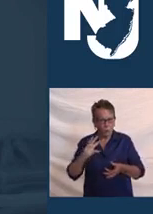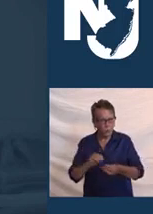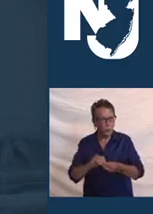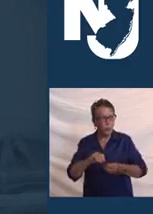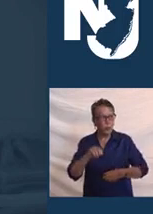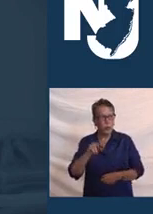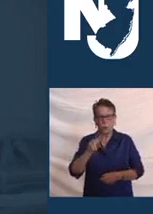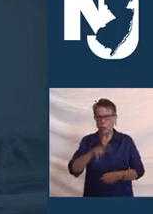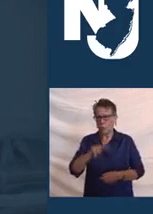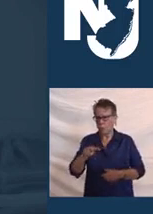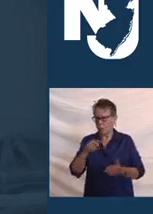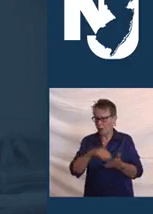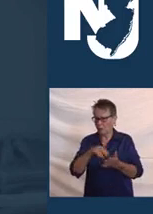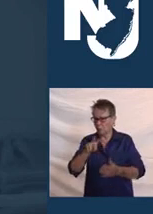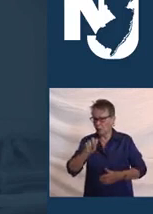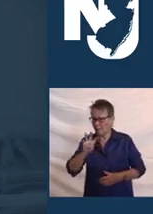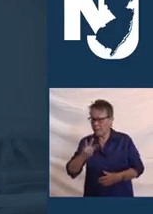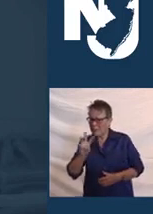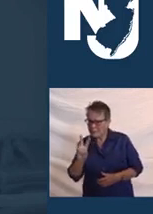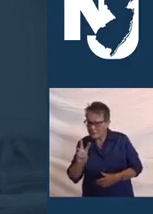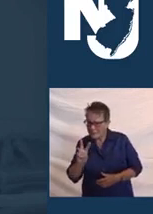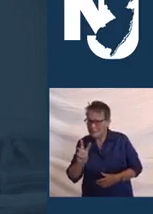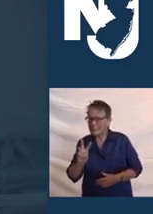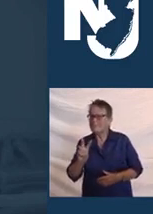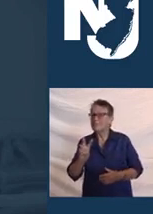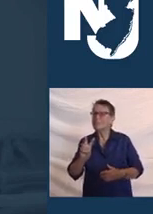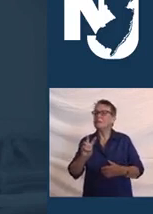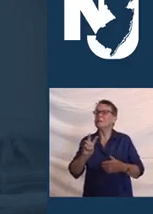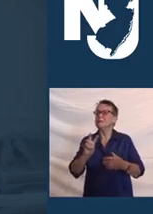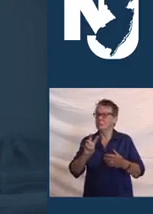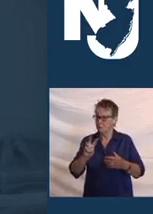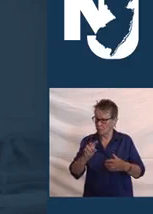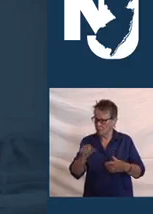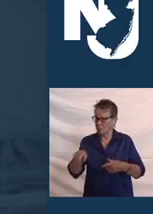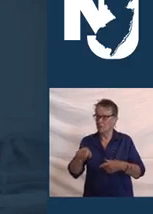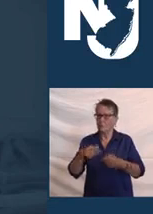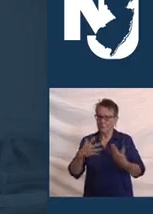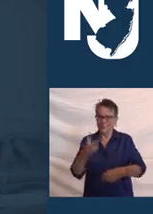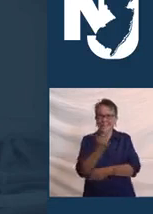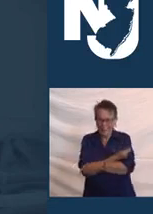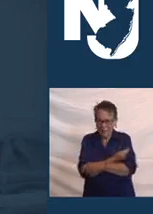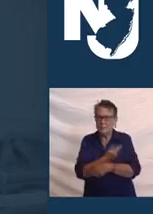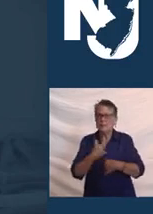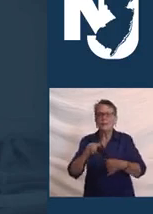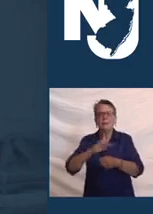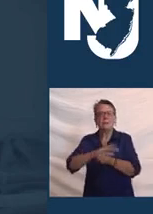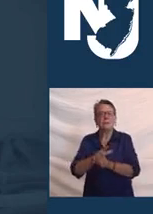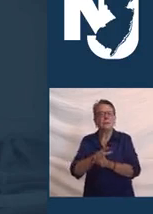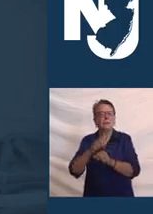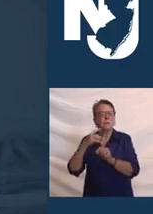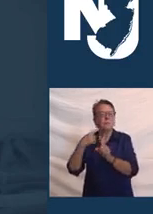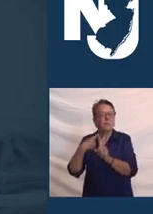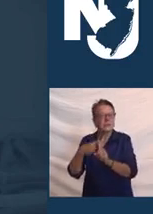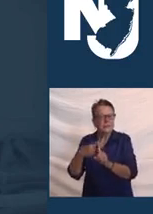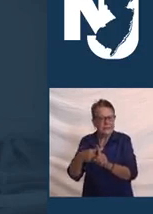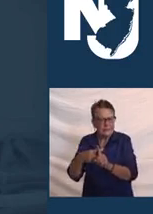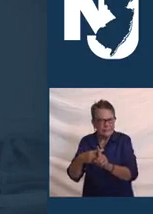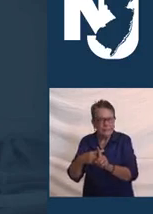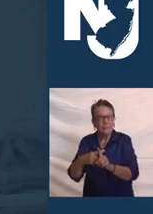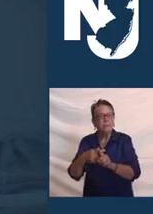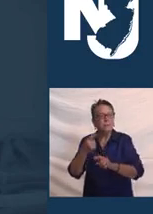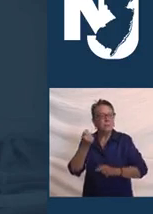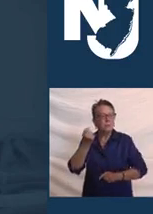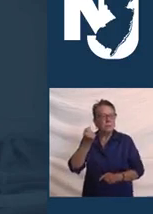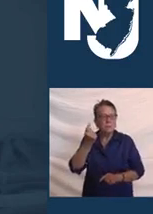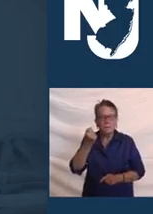22,246 individuals who have tested positive for COVID from among the close to 5.4 million folks in total.